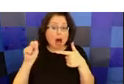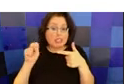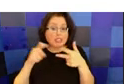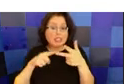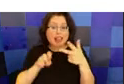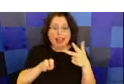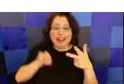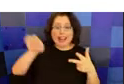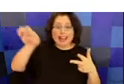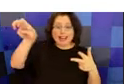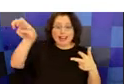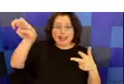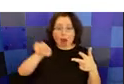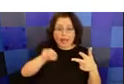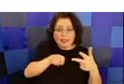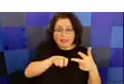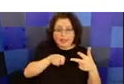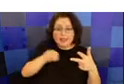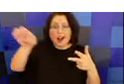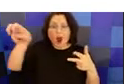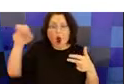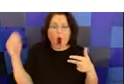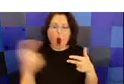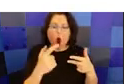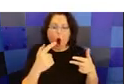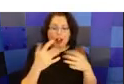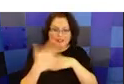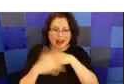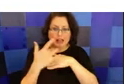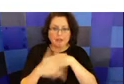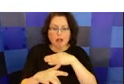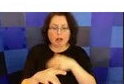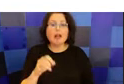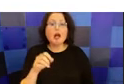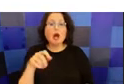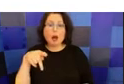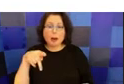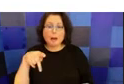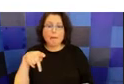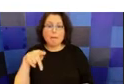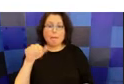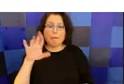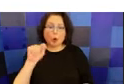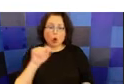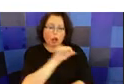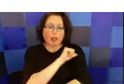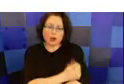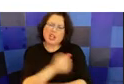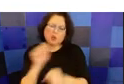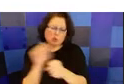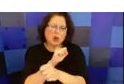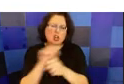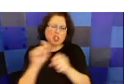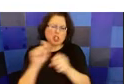available. In transit-oriented development, Port Authority works in a couple of different ways.